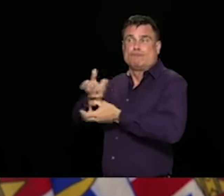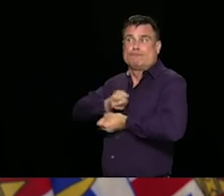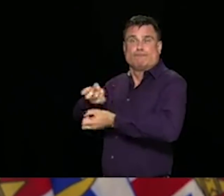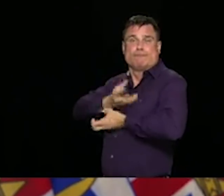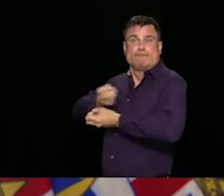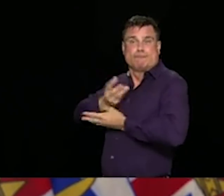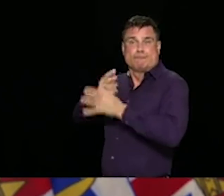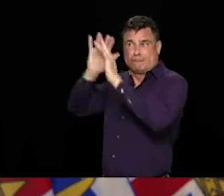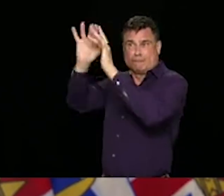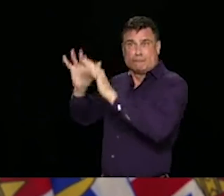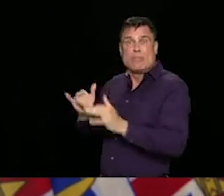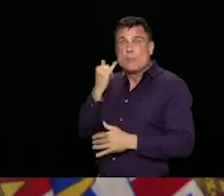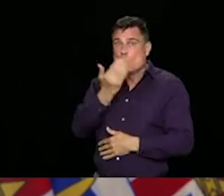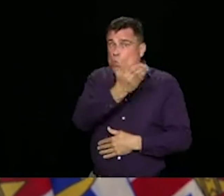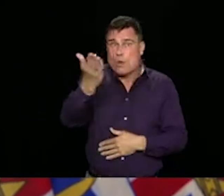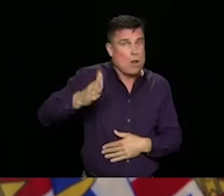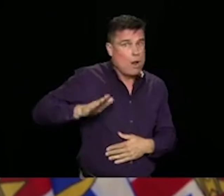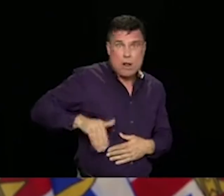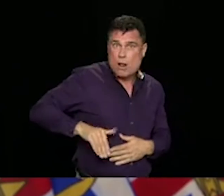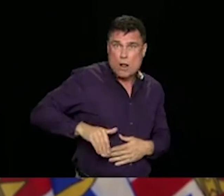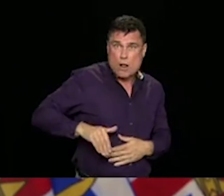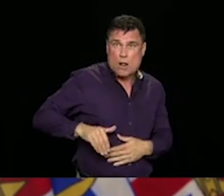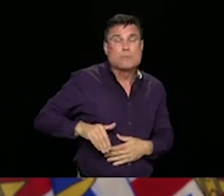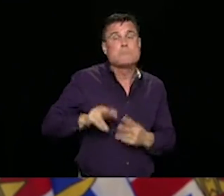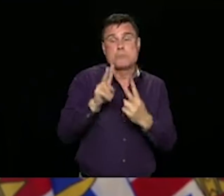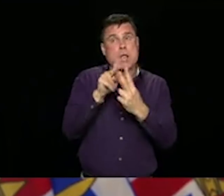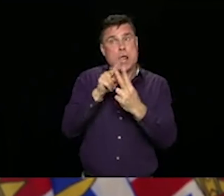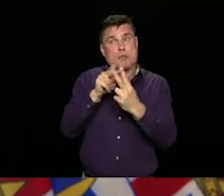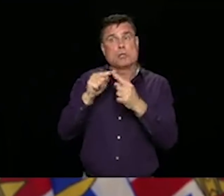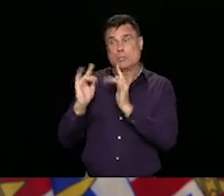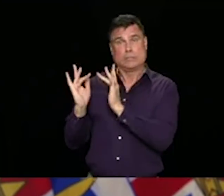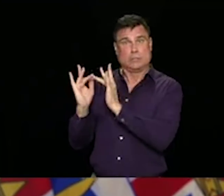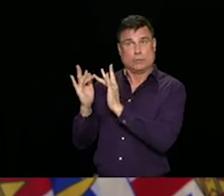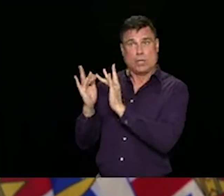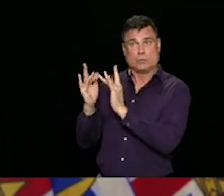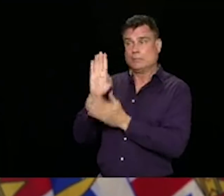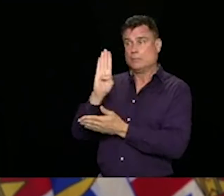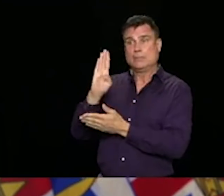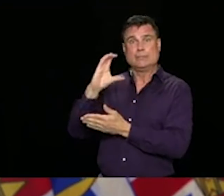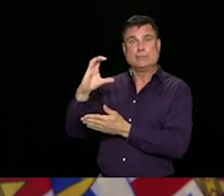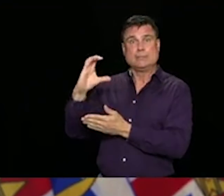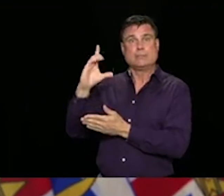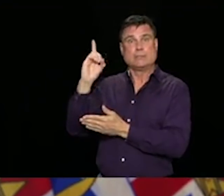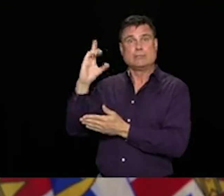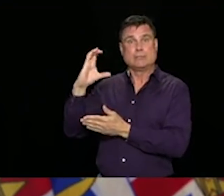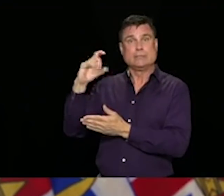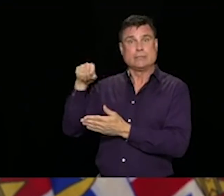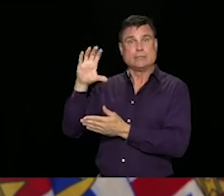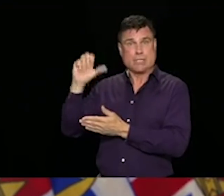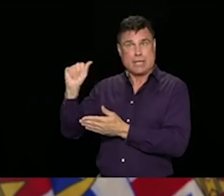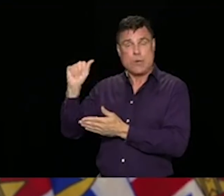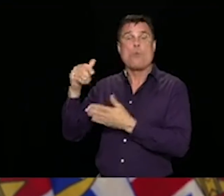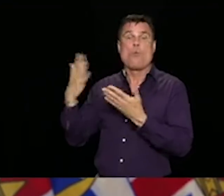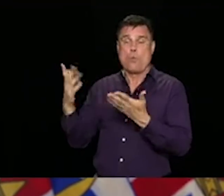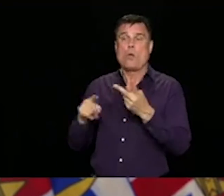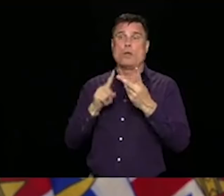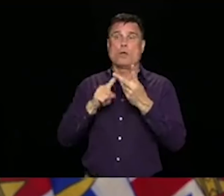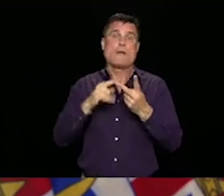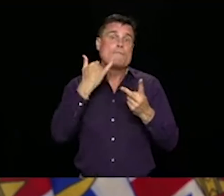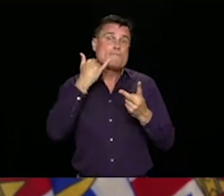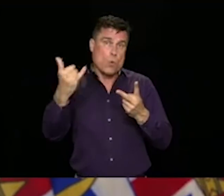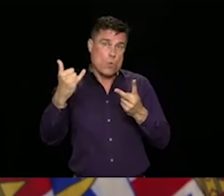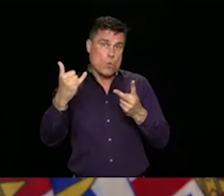anyone who has not completed the survey that you can do it both online on the BC CDC website or by phone in many different